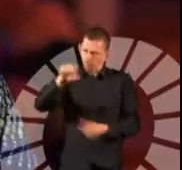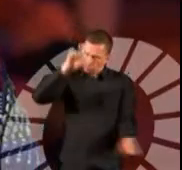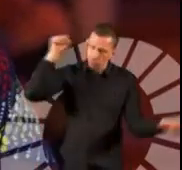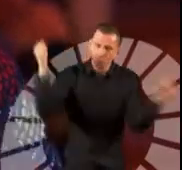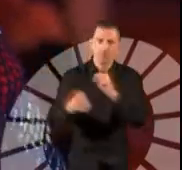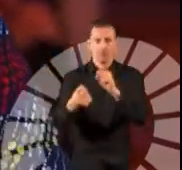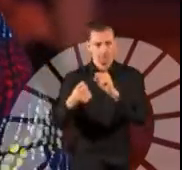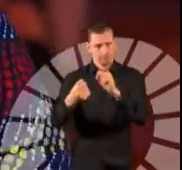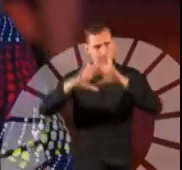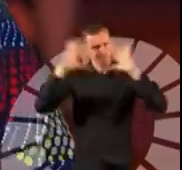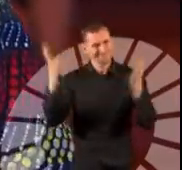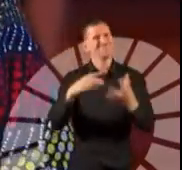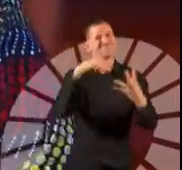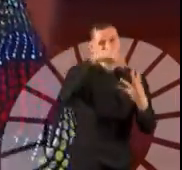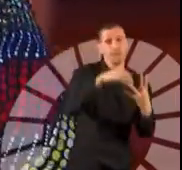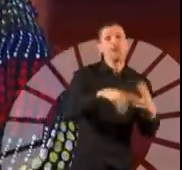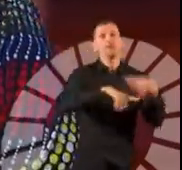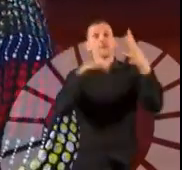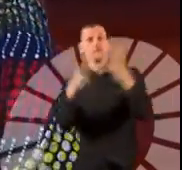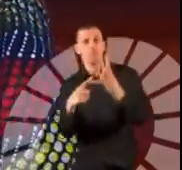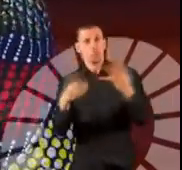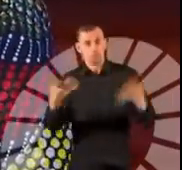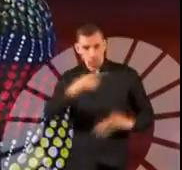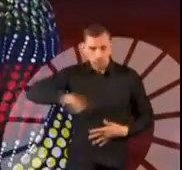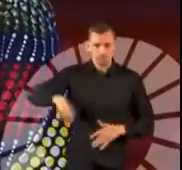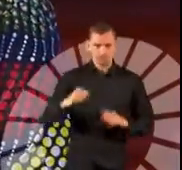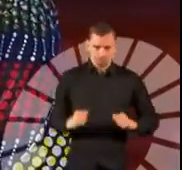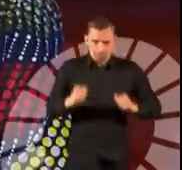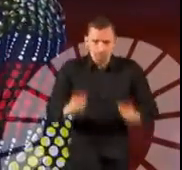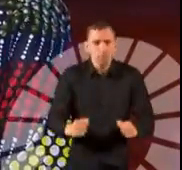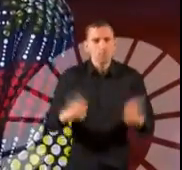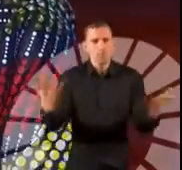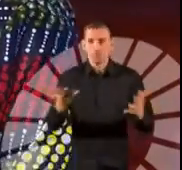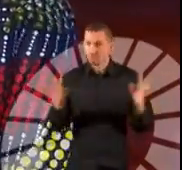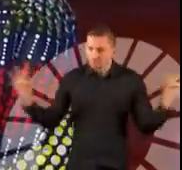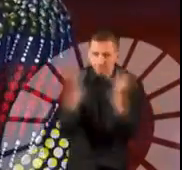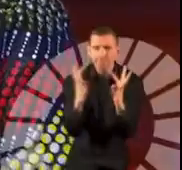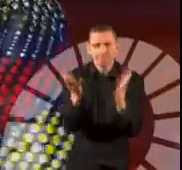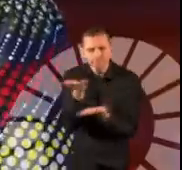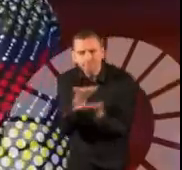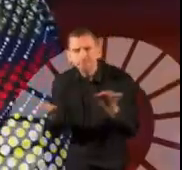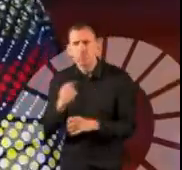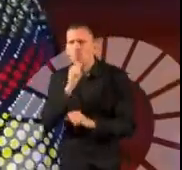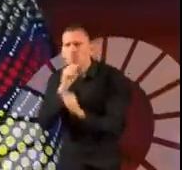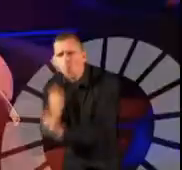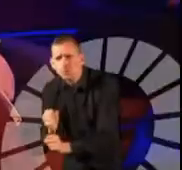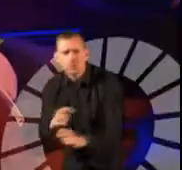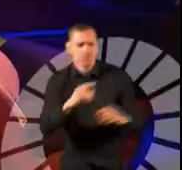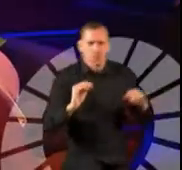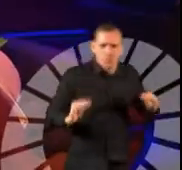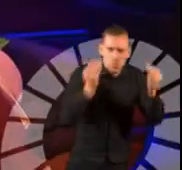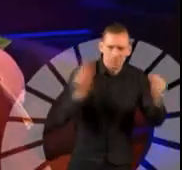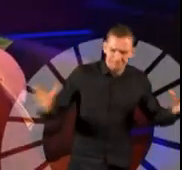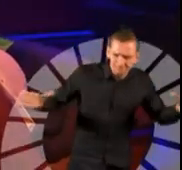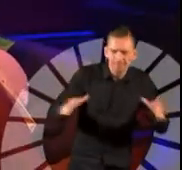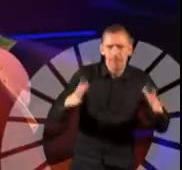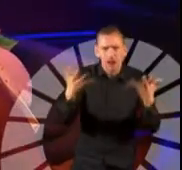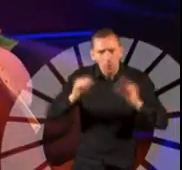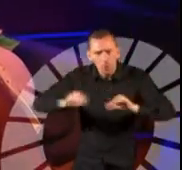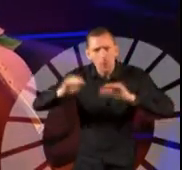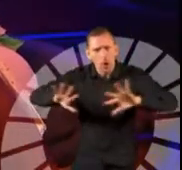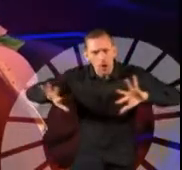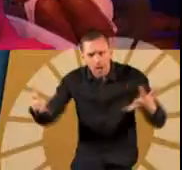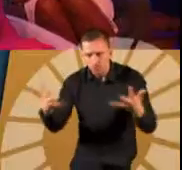holistic intergenerational response on acting to the intersections of education, one that is rooted in intergenerational action beyond just